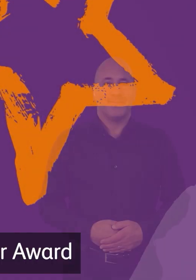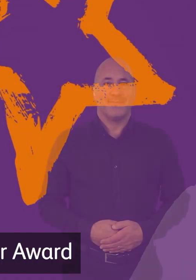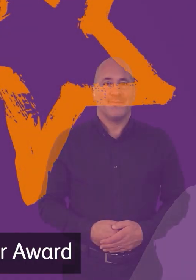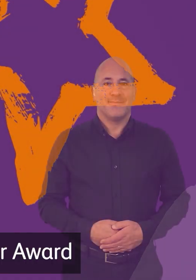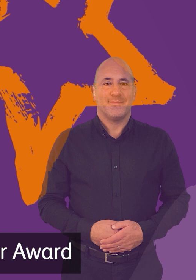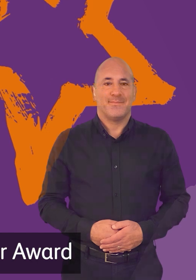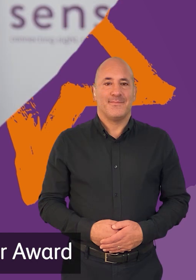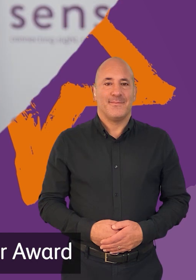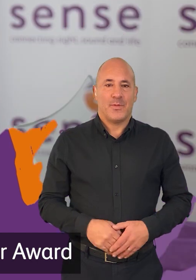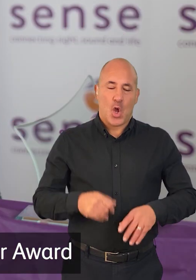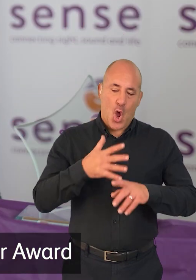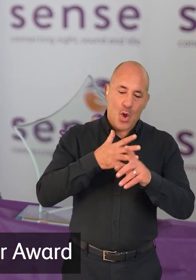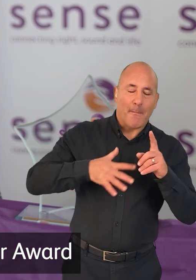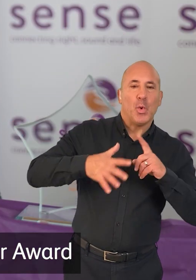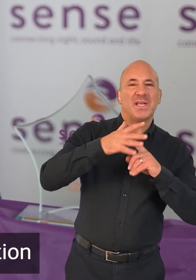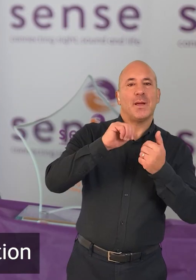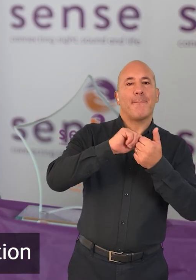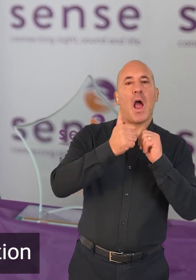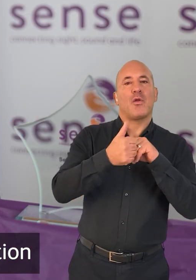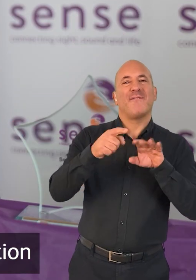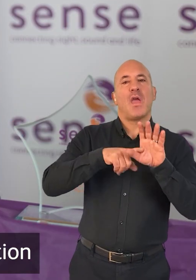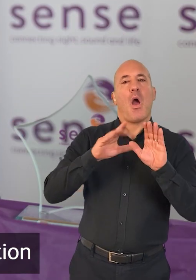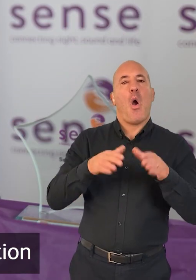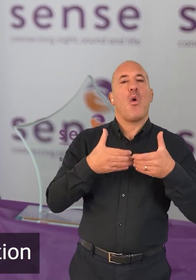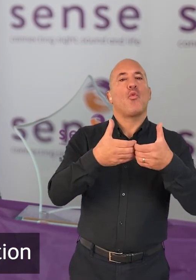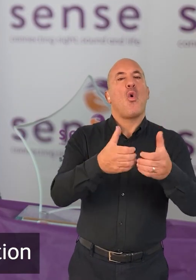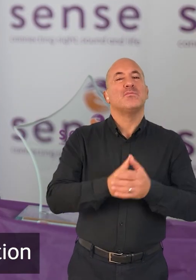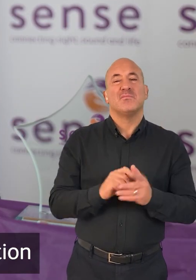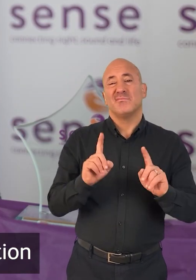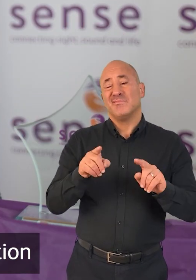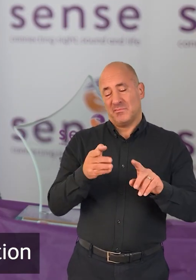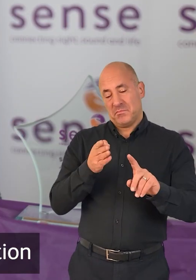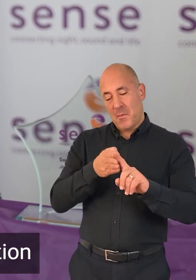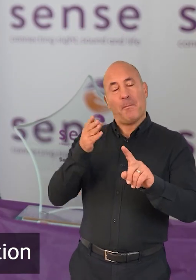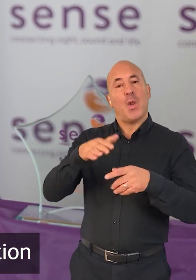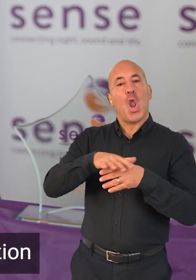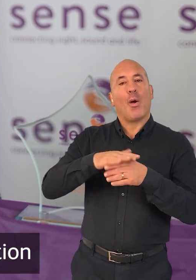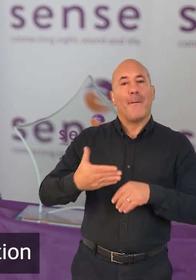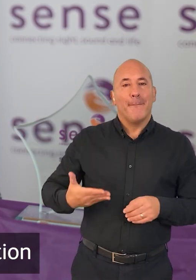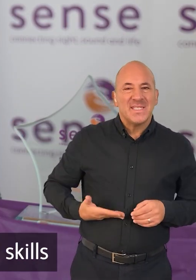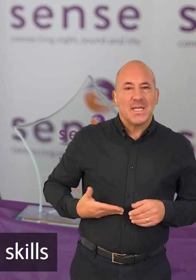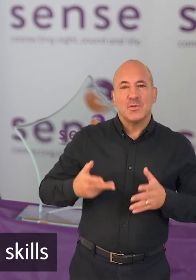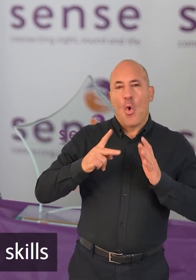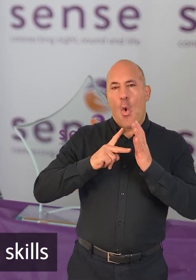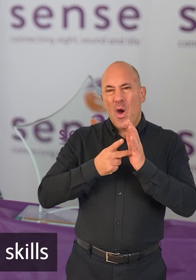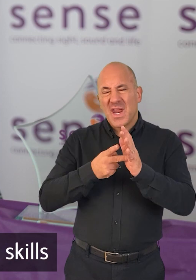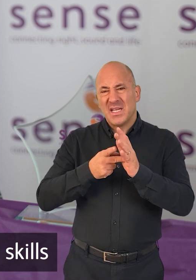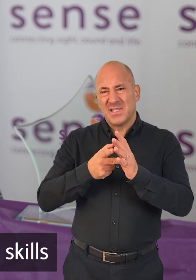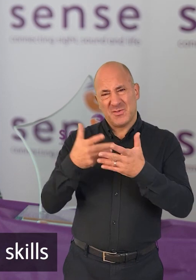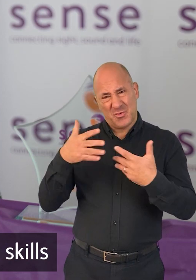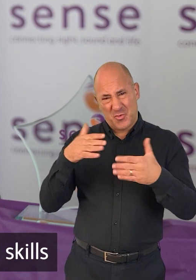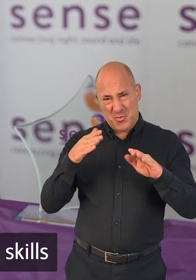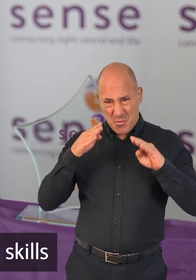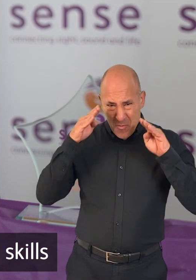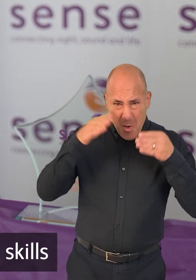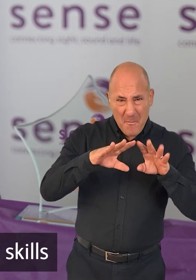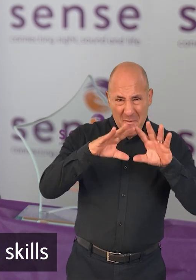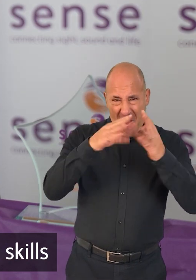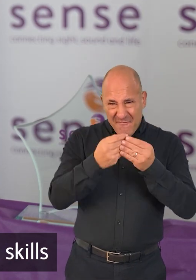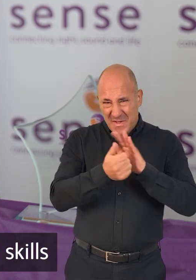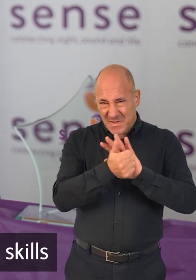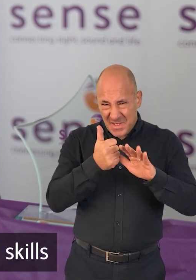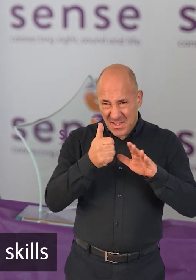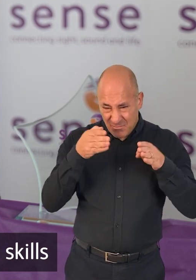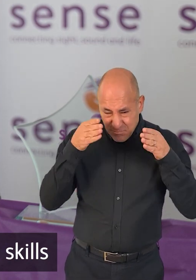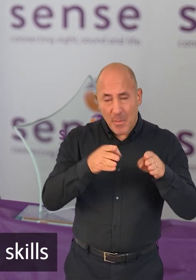The Community Partner of the Year award recognises a local business or organisation that has dedicated its time,